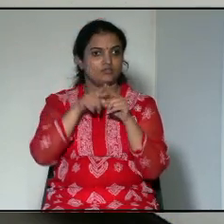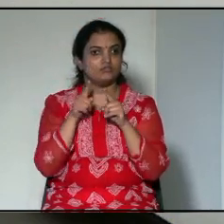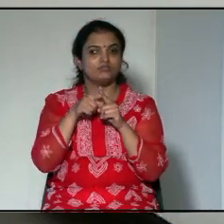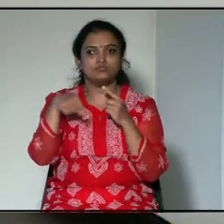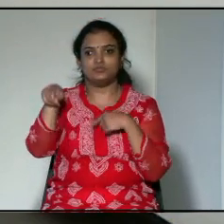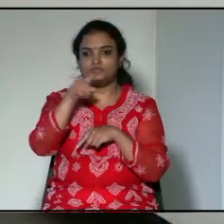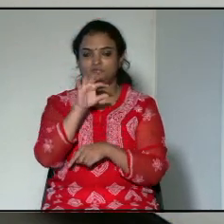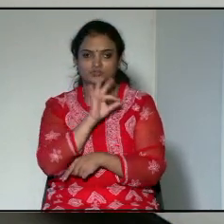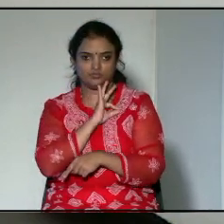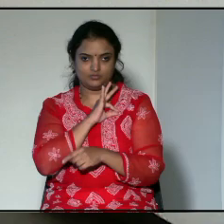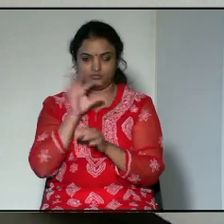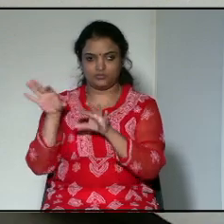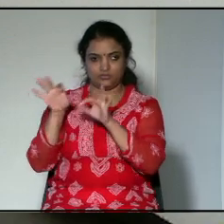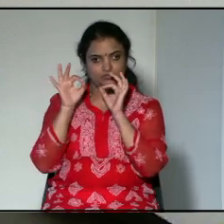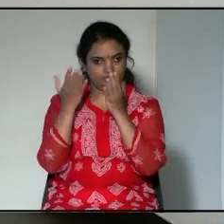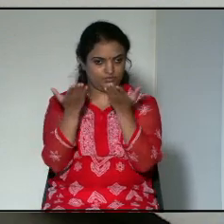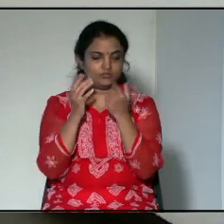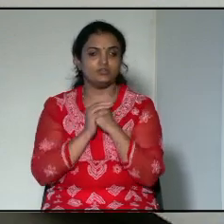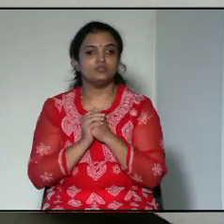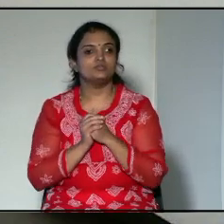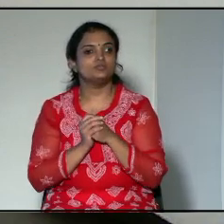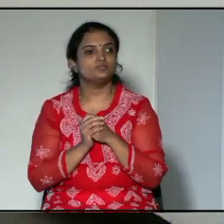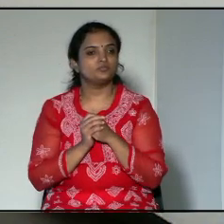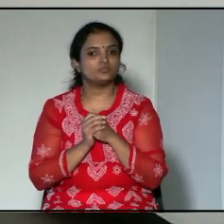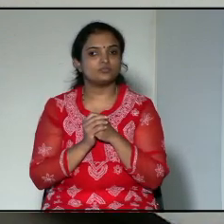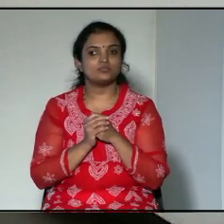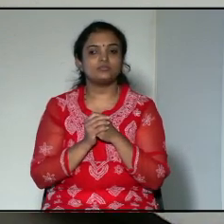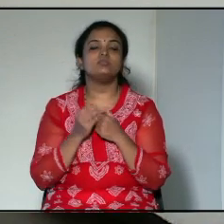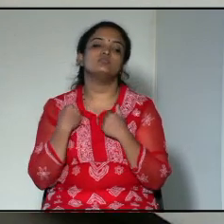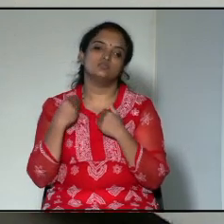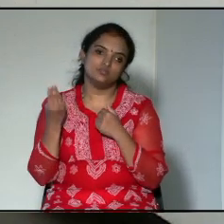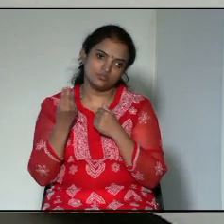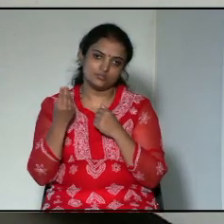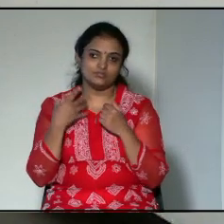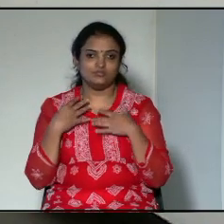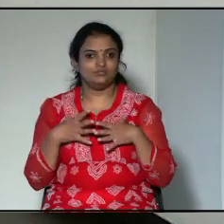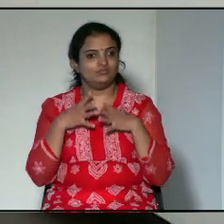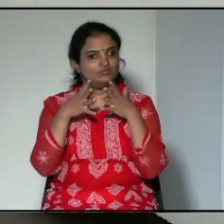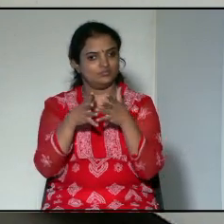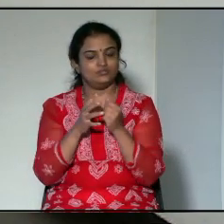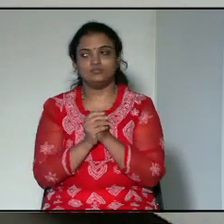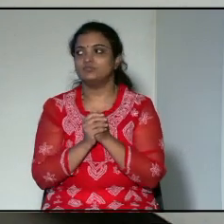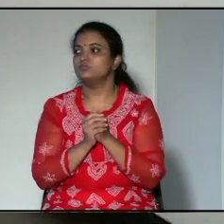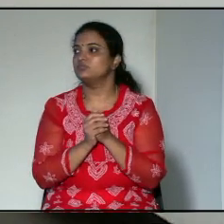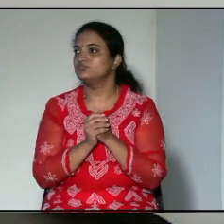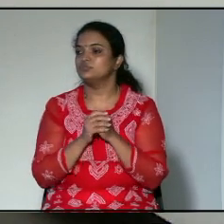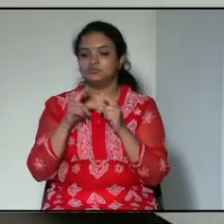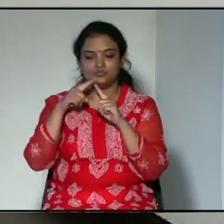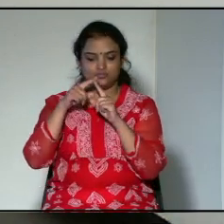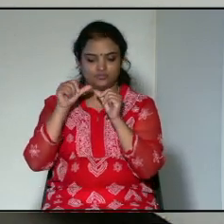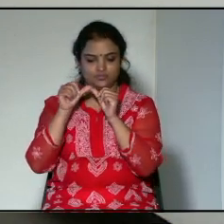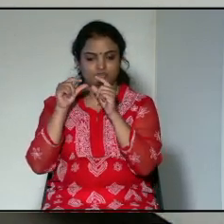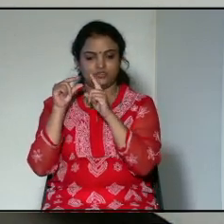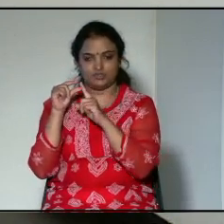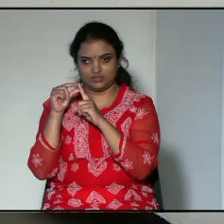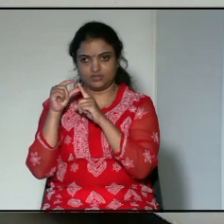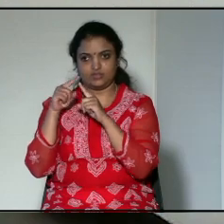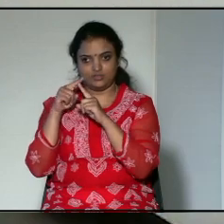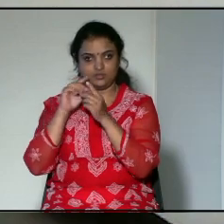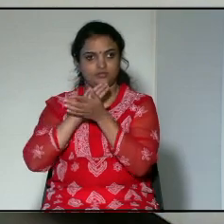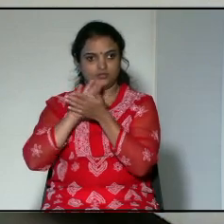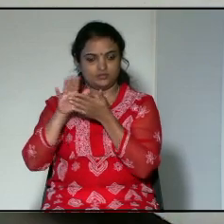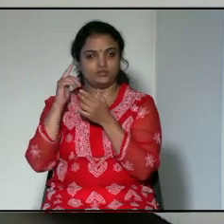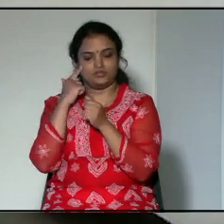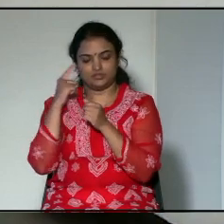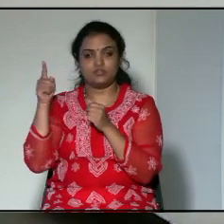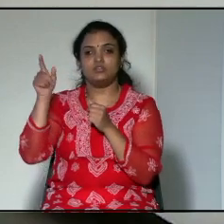personal copy as you're leaving. And I would like to talk a little bit about Tapati. Tapati Guha-Thakurta is a senior artist and